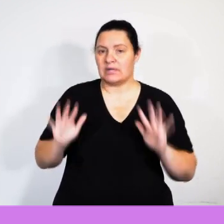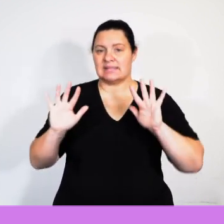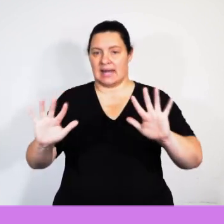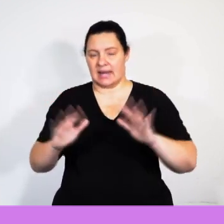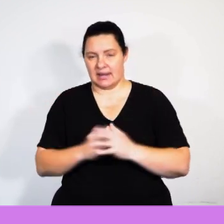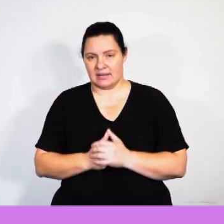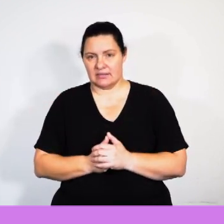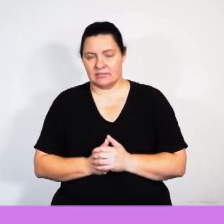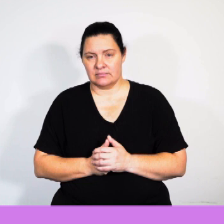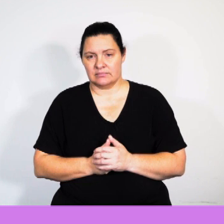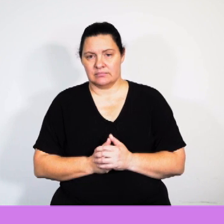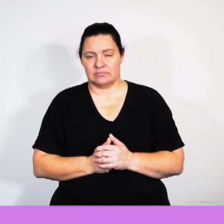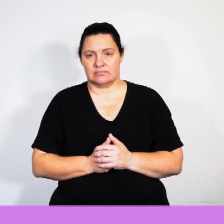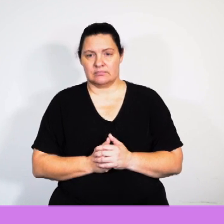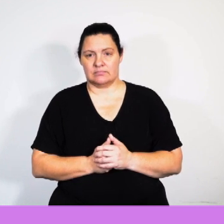divide by 10.